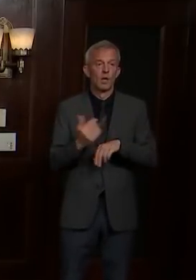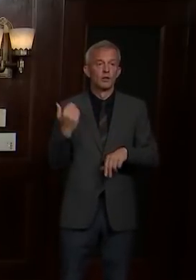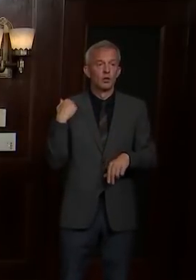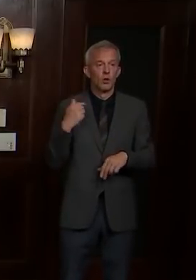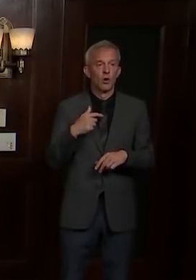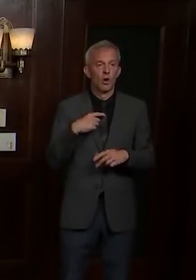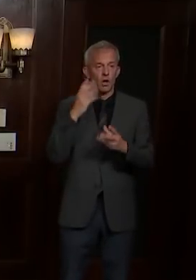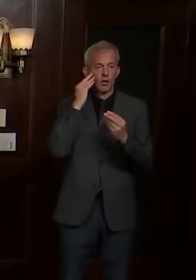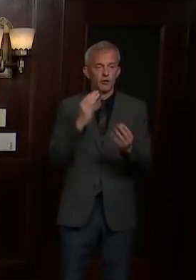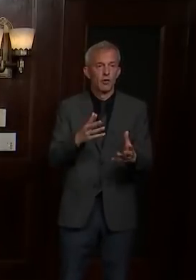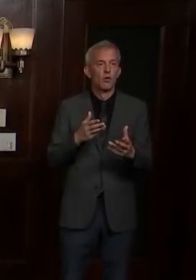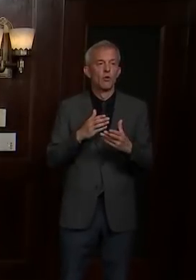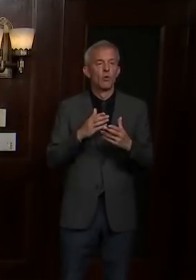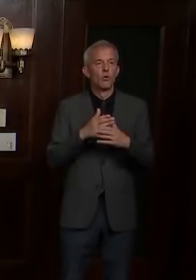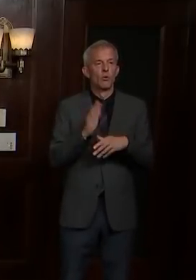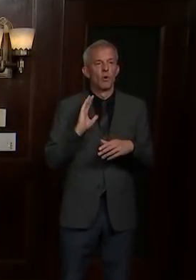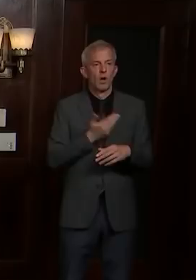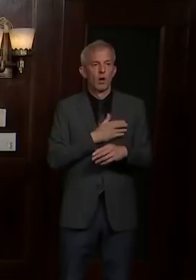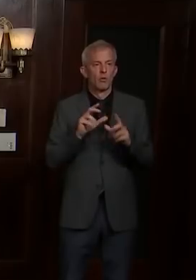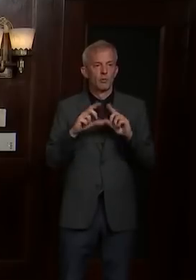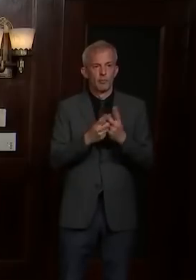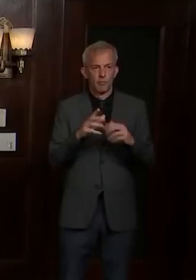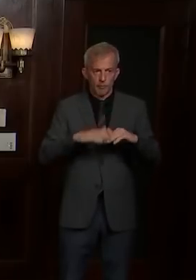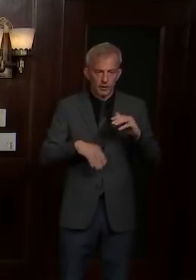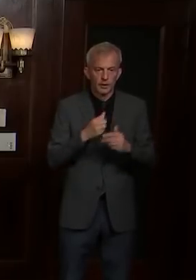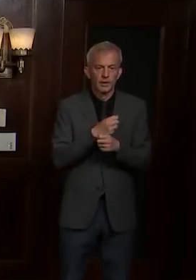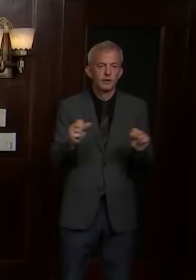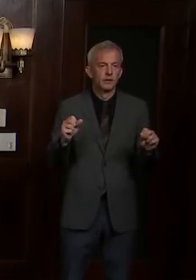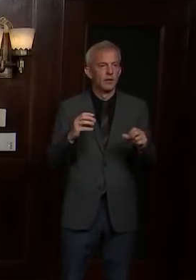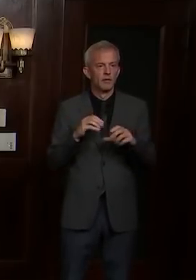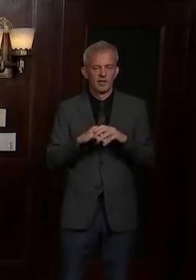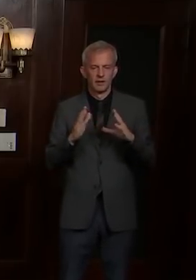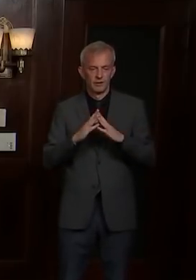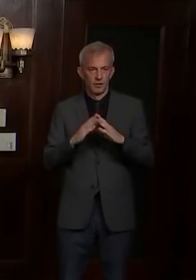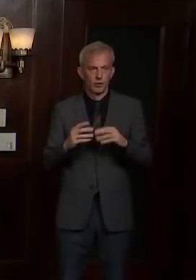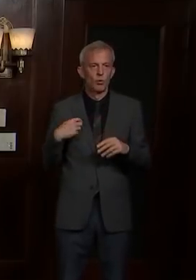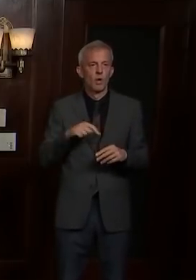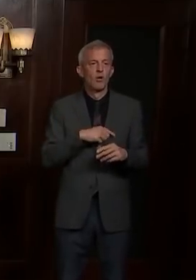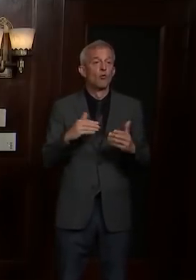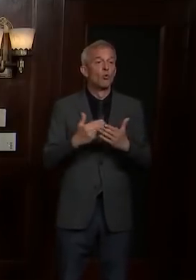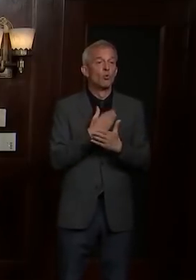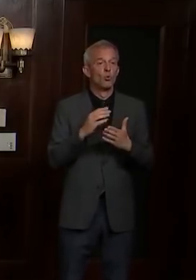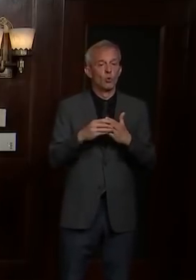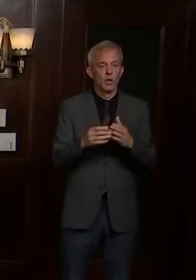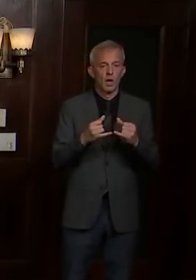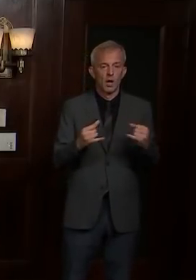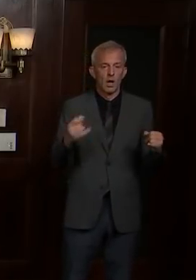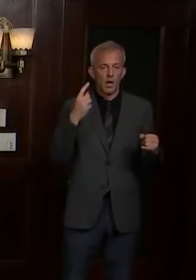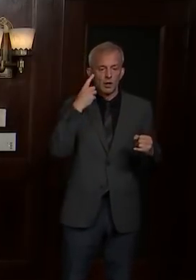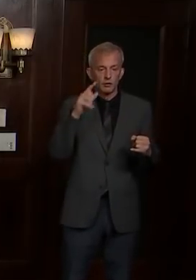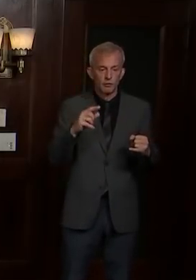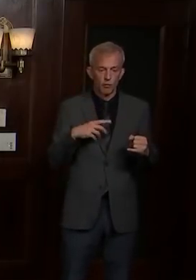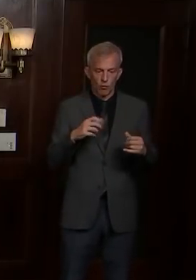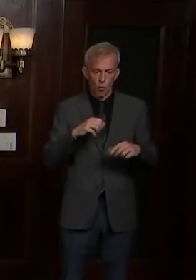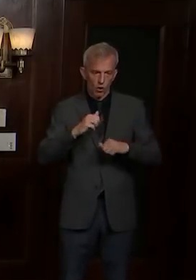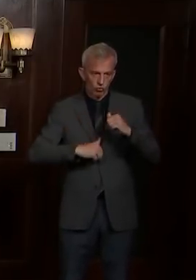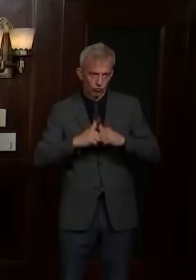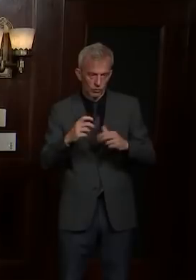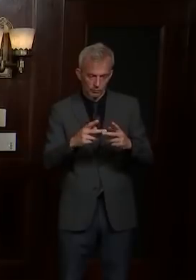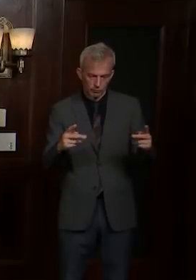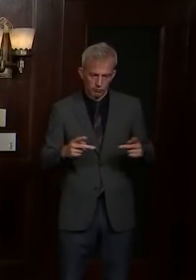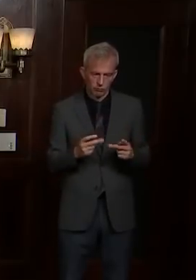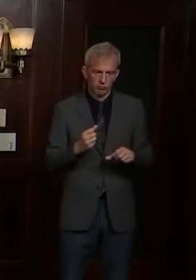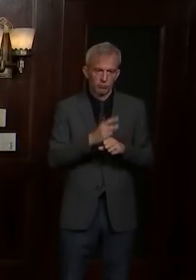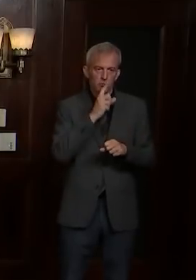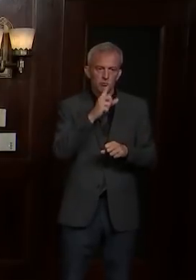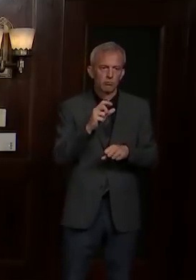through our Department of Building and Safety of the City of Los Angeles, we had new guidelines for construction sites to ensure that employers and workers are safe